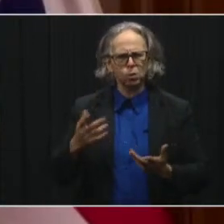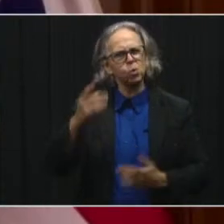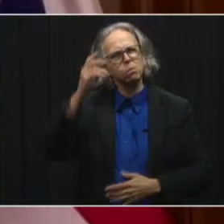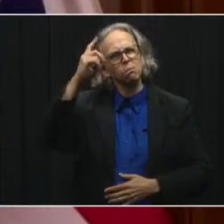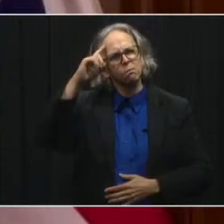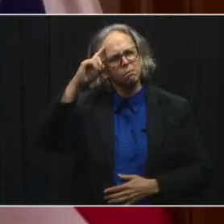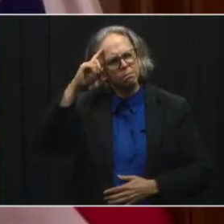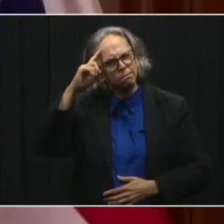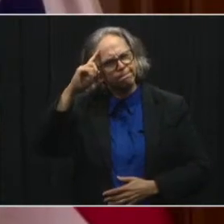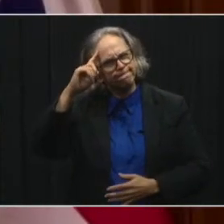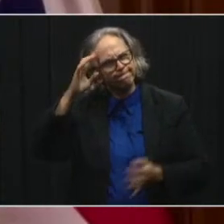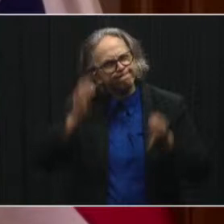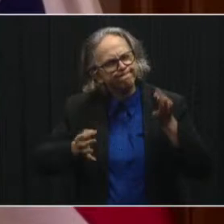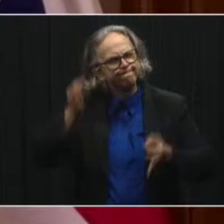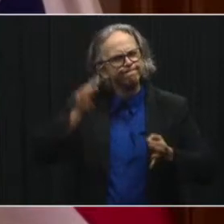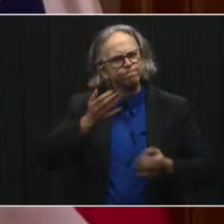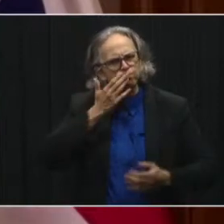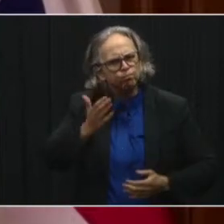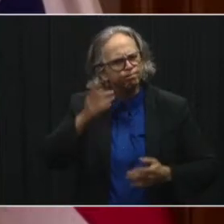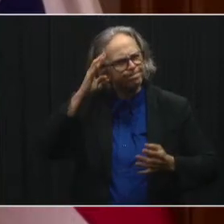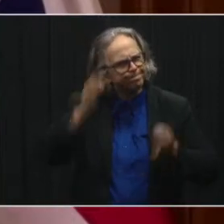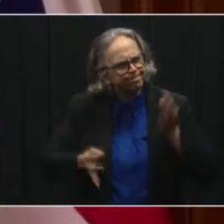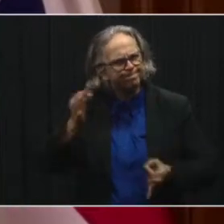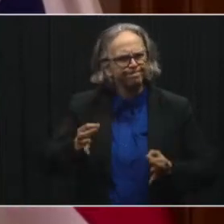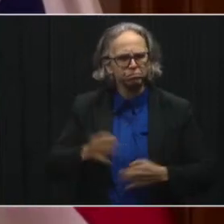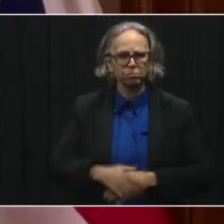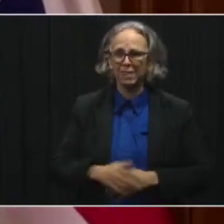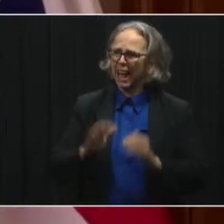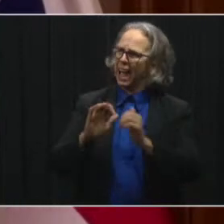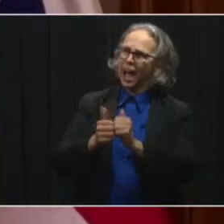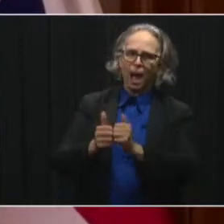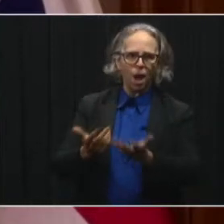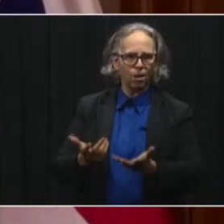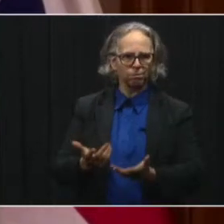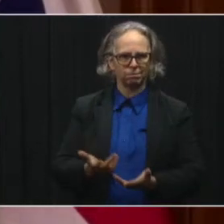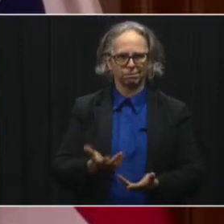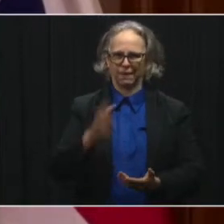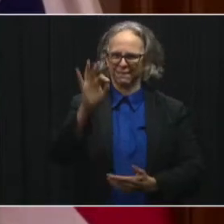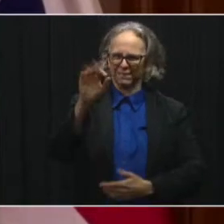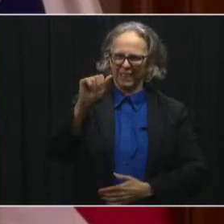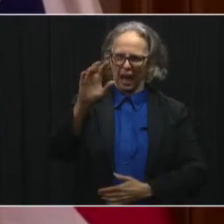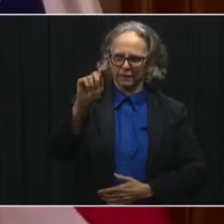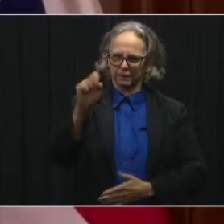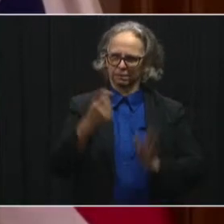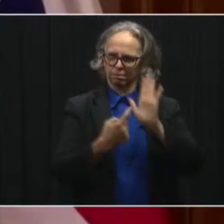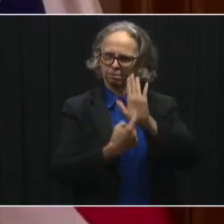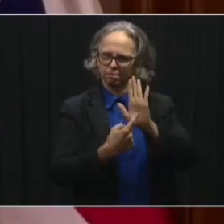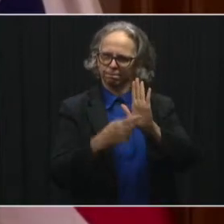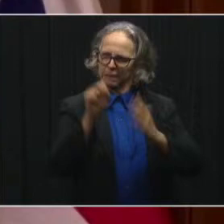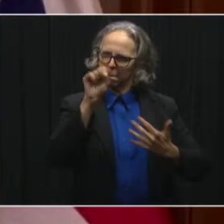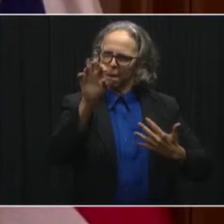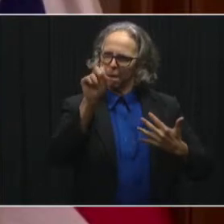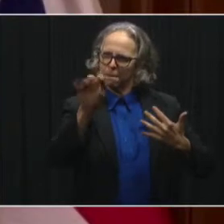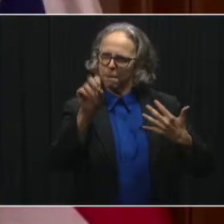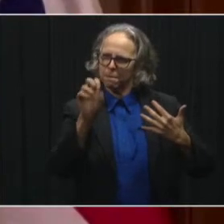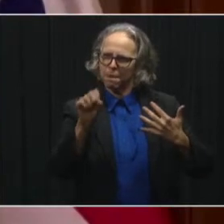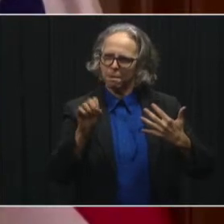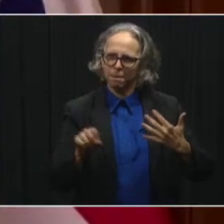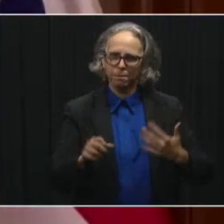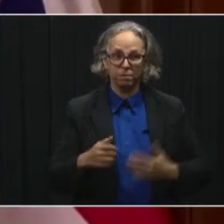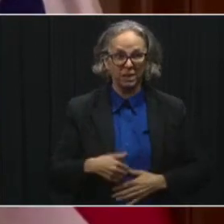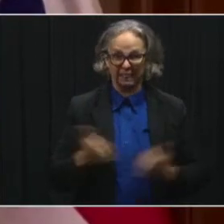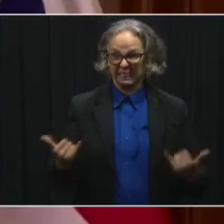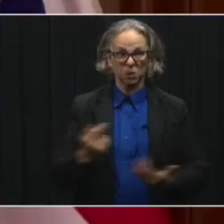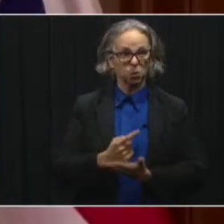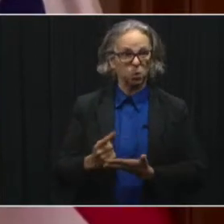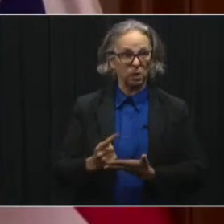put that information out. This week we're doing a call in for any member of the school board, any of the